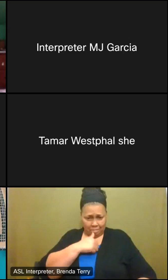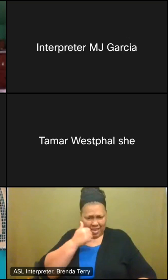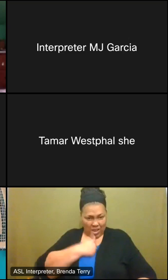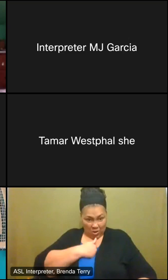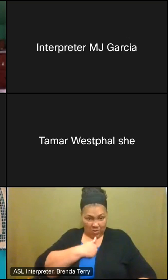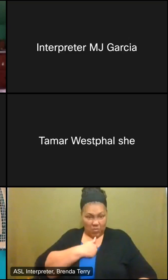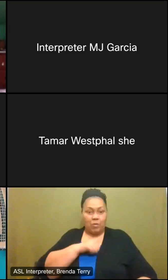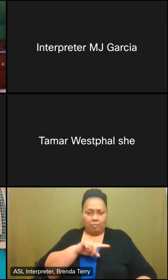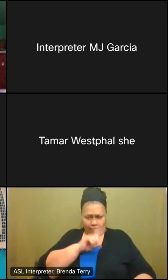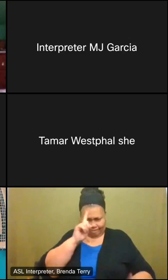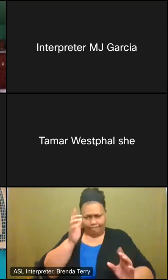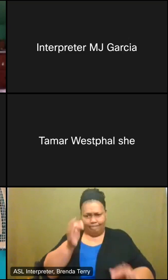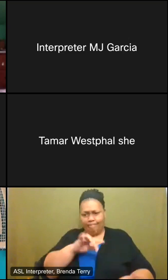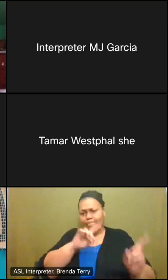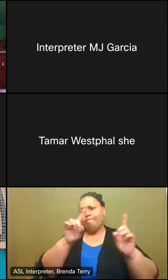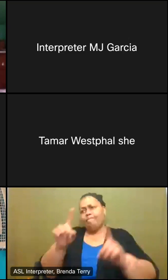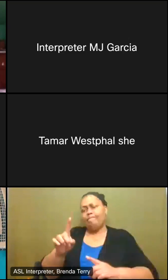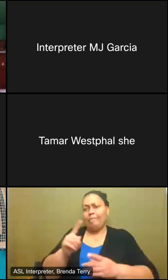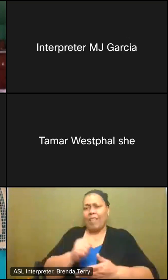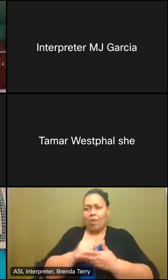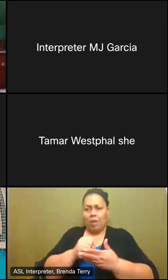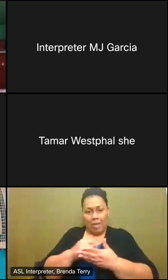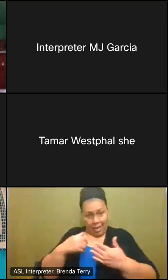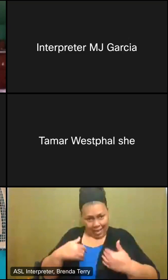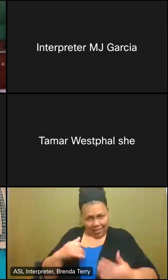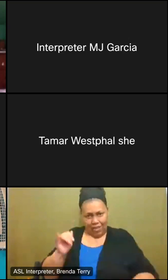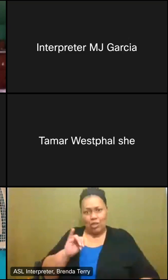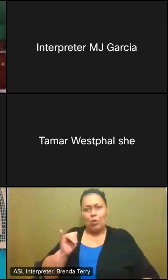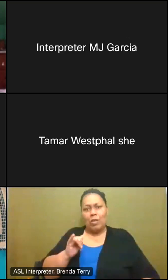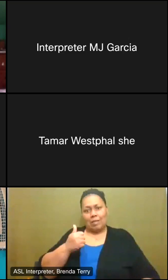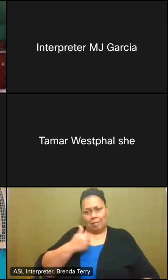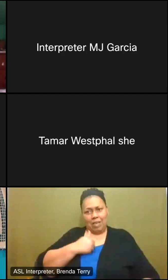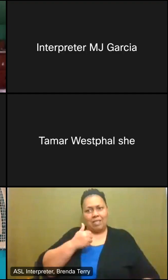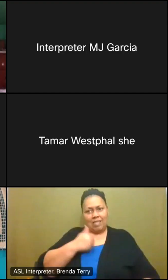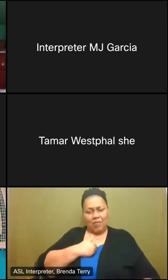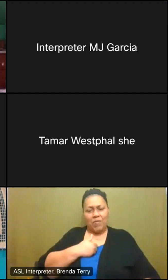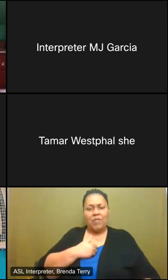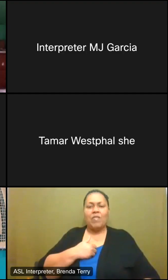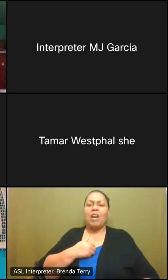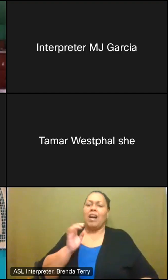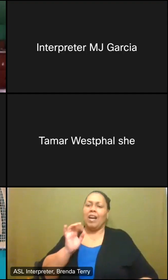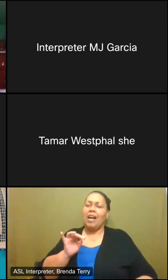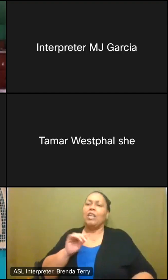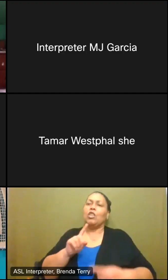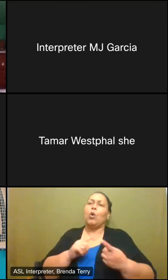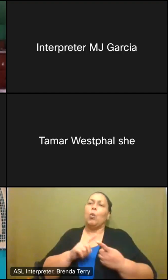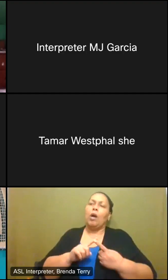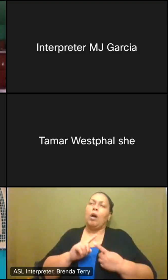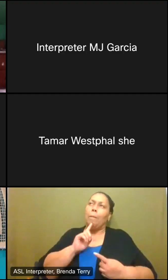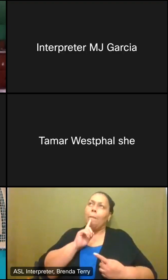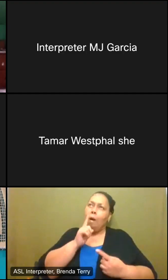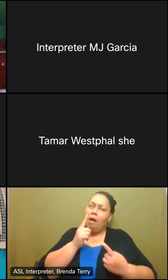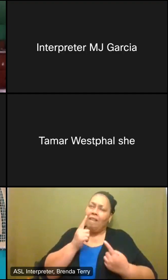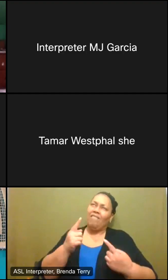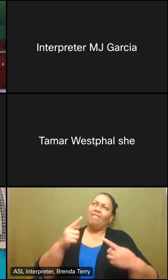and I was on my own health insurance at the time. And that was where I could say I really found my